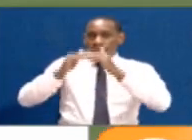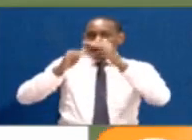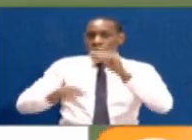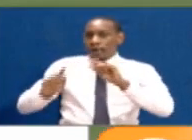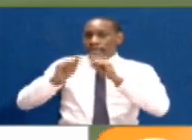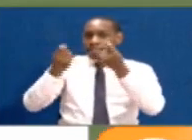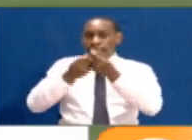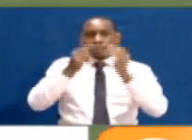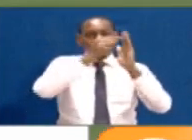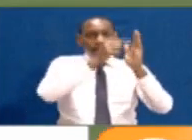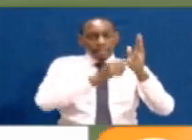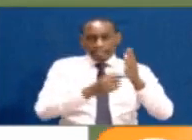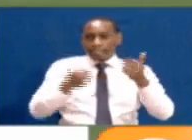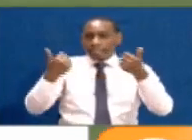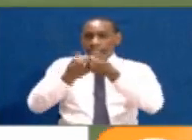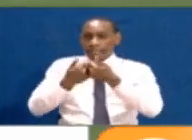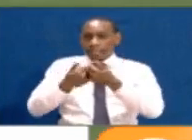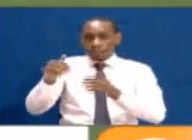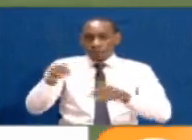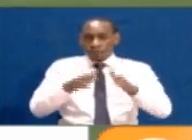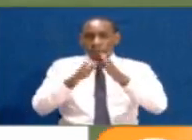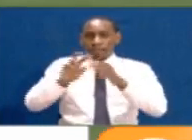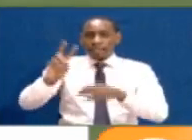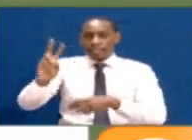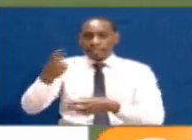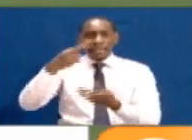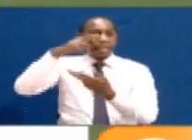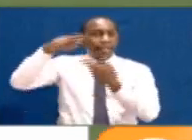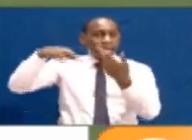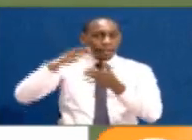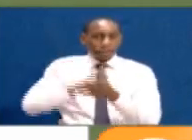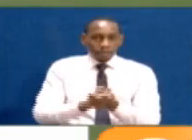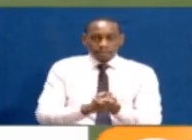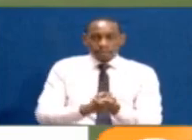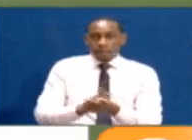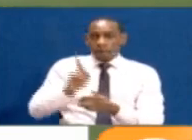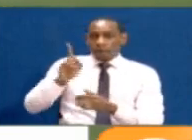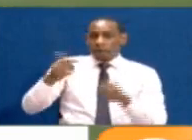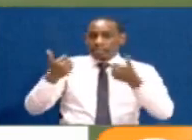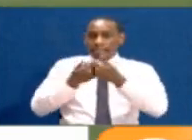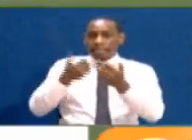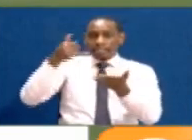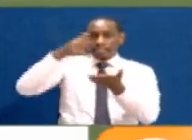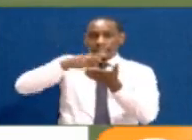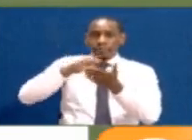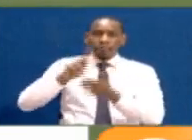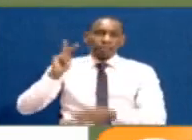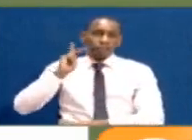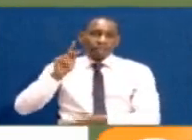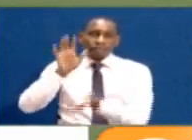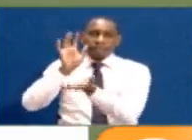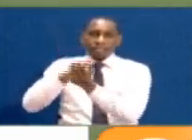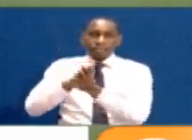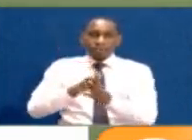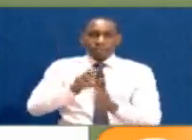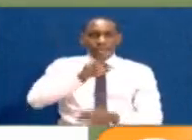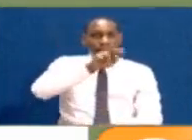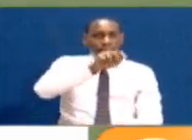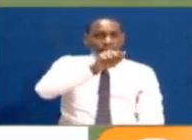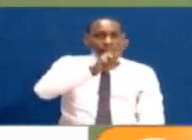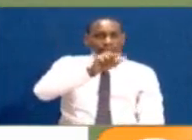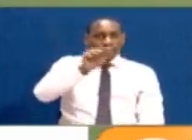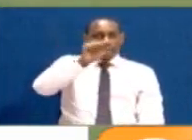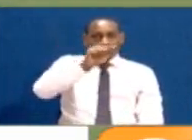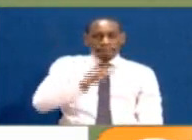teams fought for the tickets to the second round. In one of the matches pitting Kariobangi Sharks against Naivas,